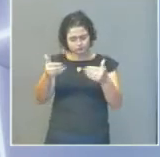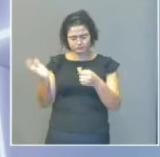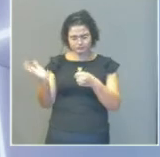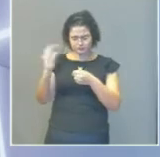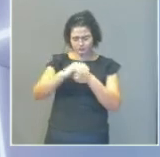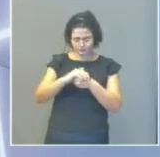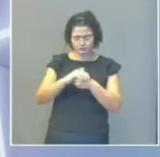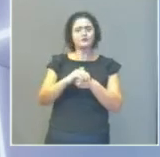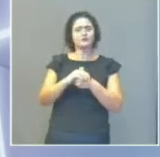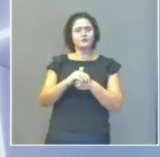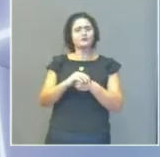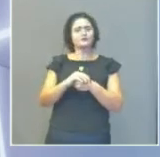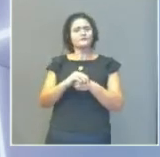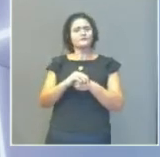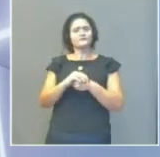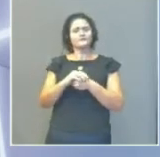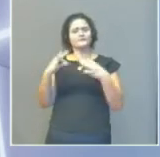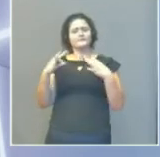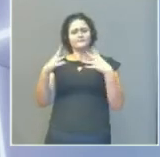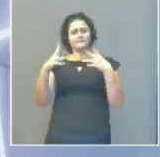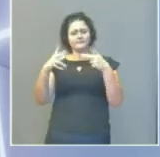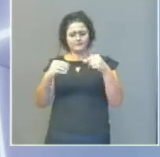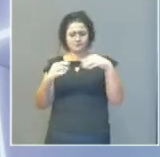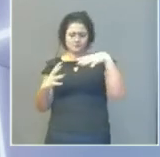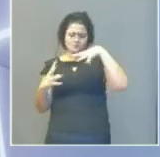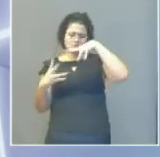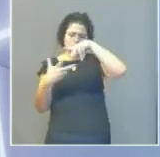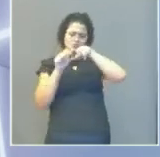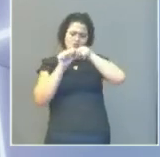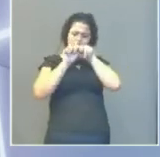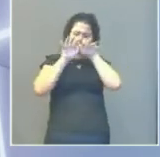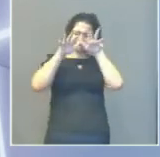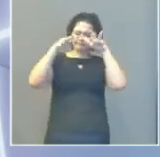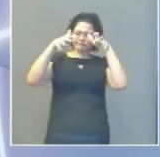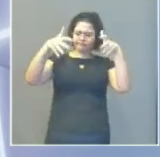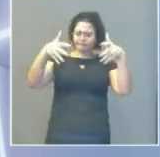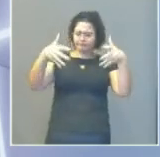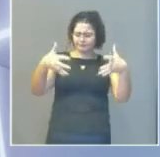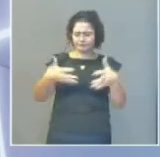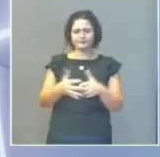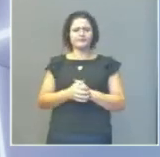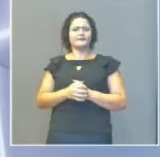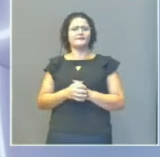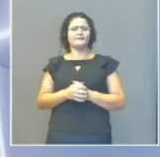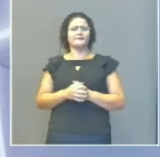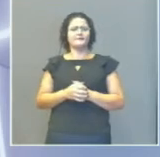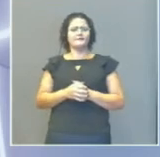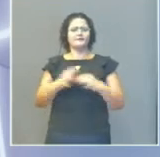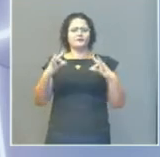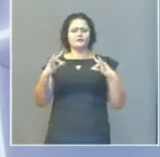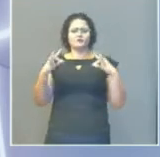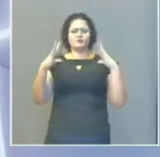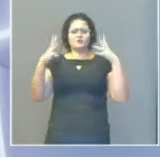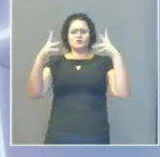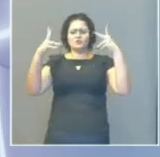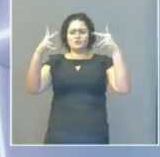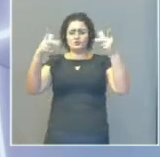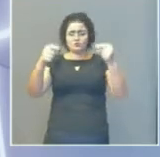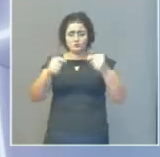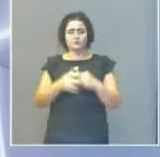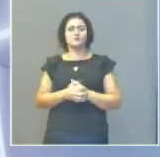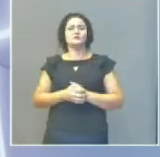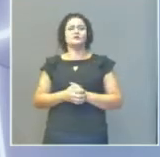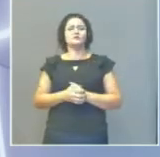covers all the planet and possibly progressively the entire universe if it has the means, so that